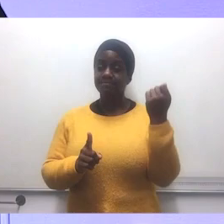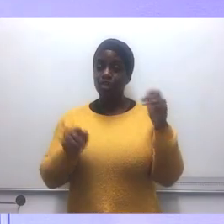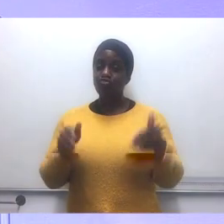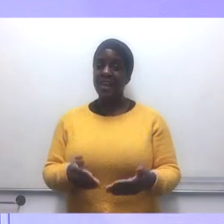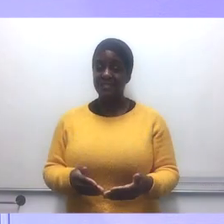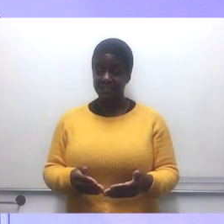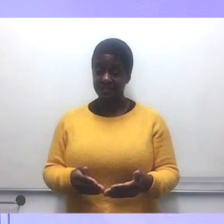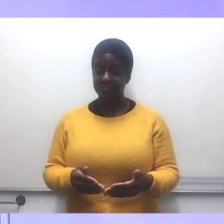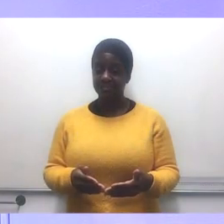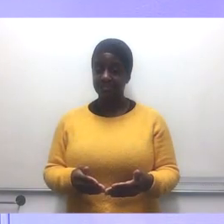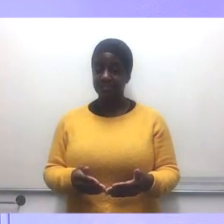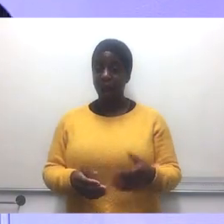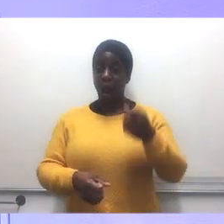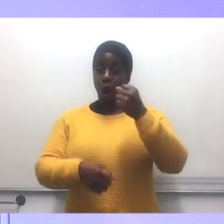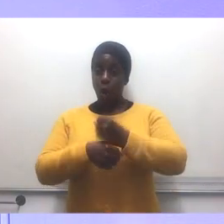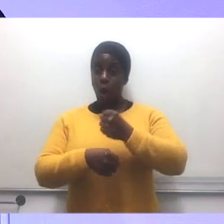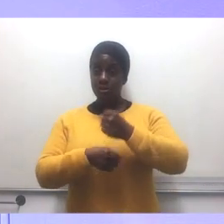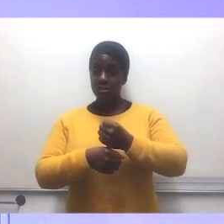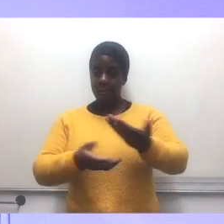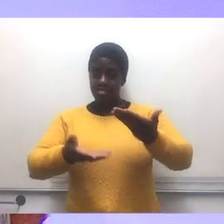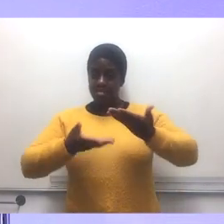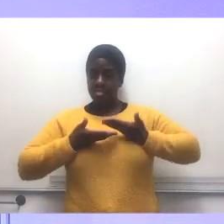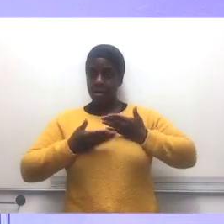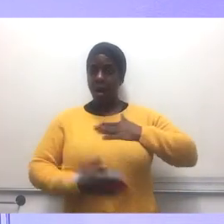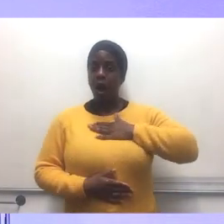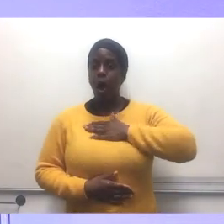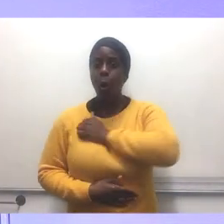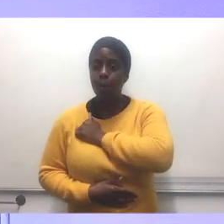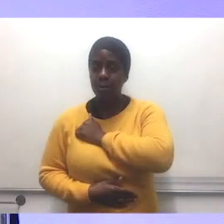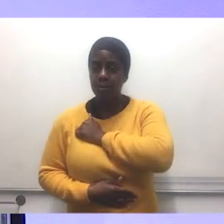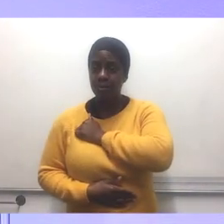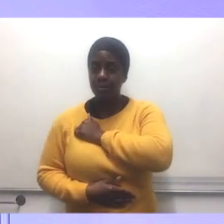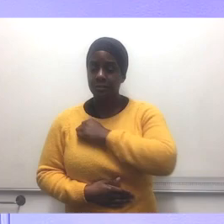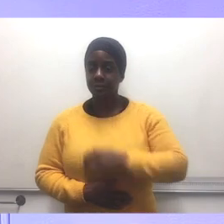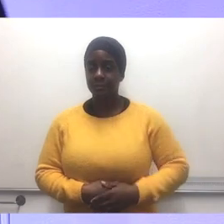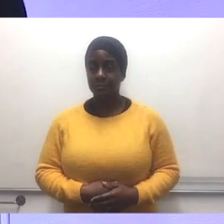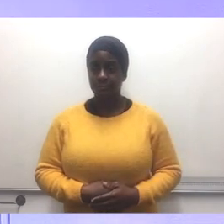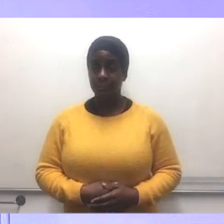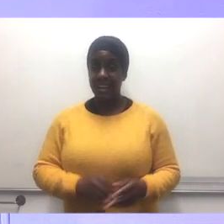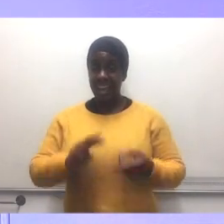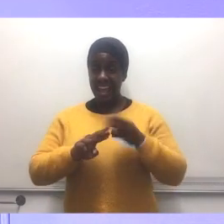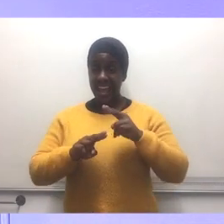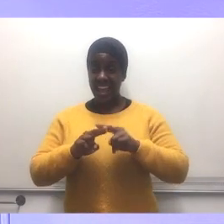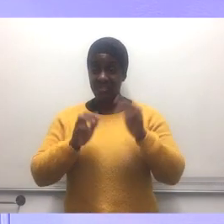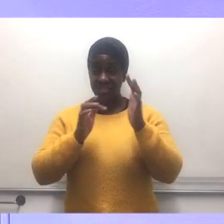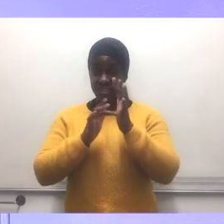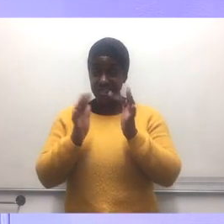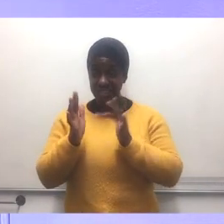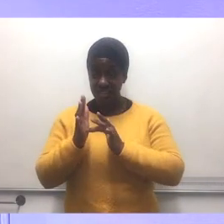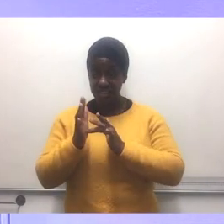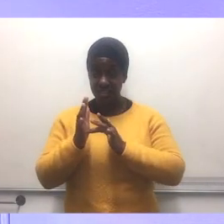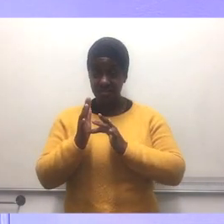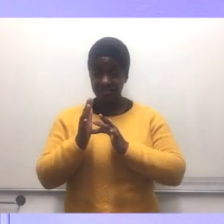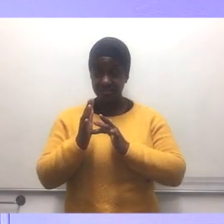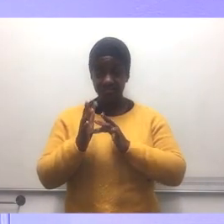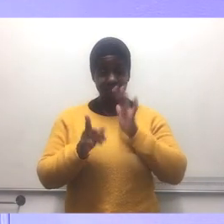the gospel gives us hope, hope beyond the grave, that if Jesus